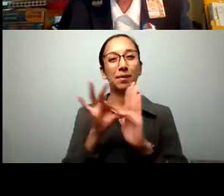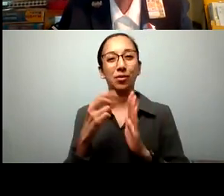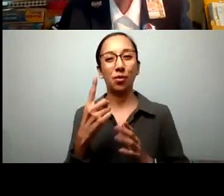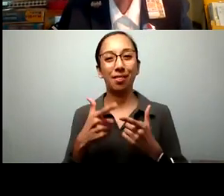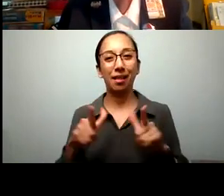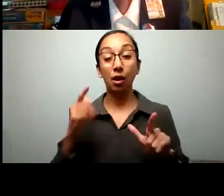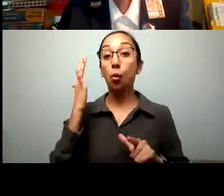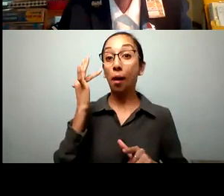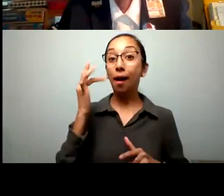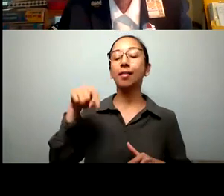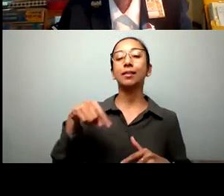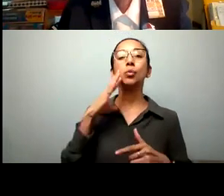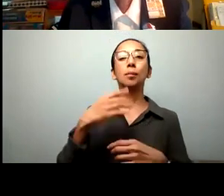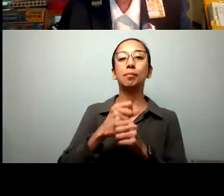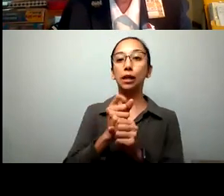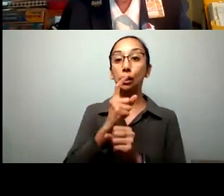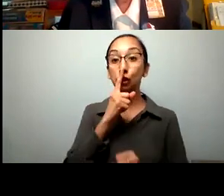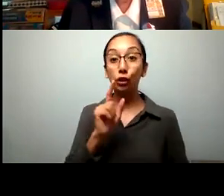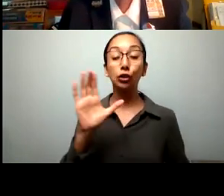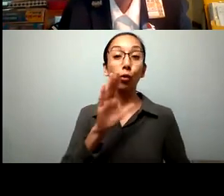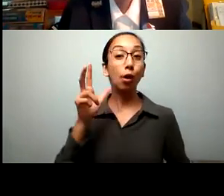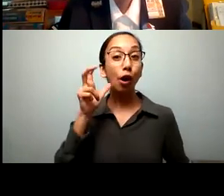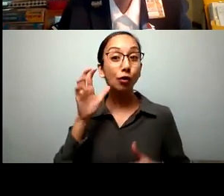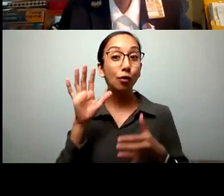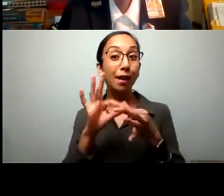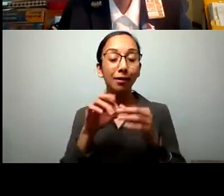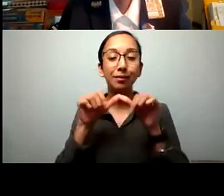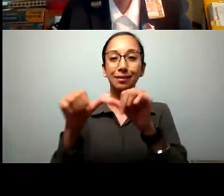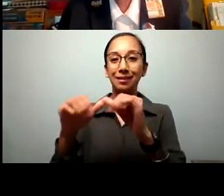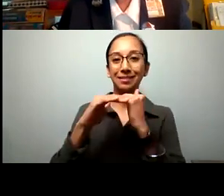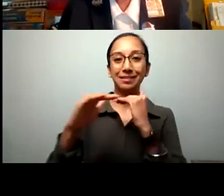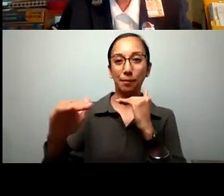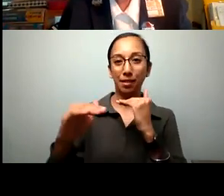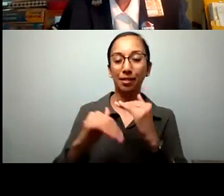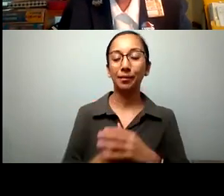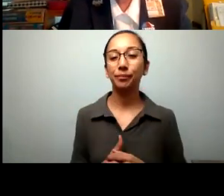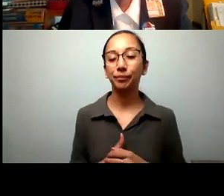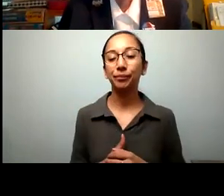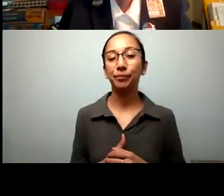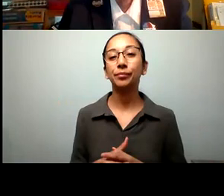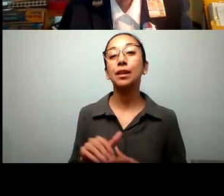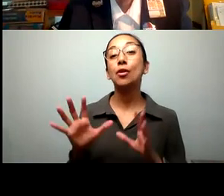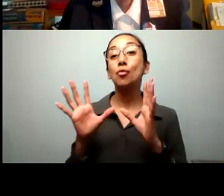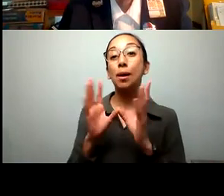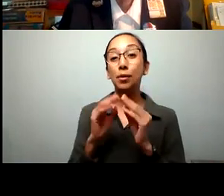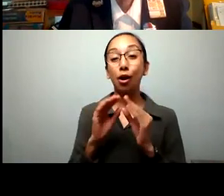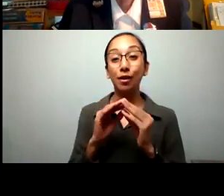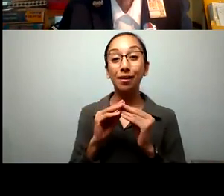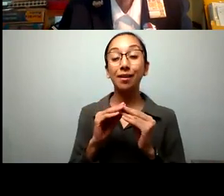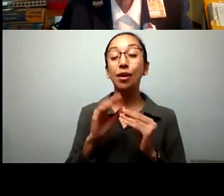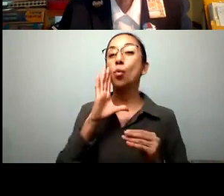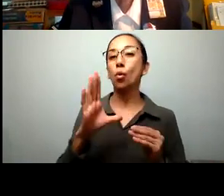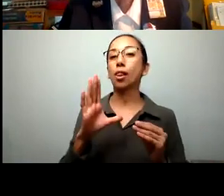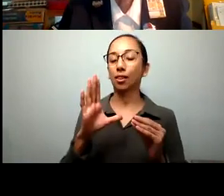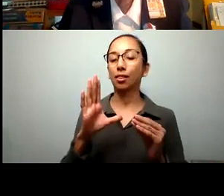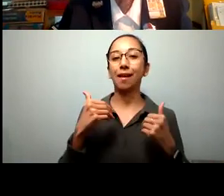will ensure your audio connection remains stable. The webinar will be conducted in both